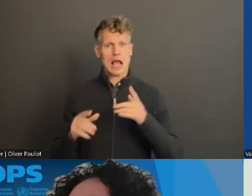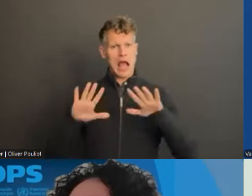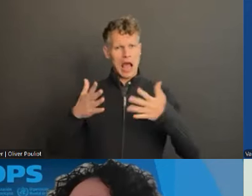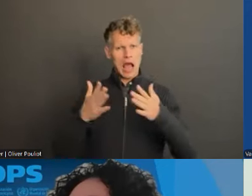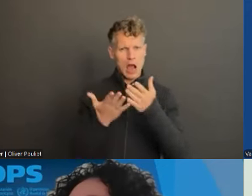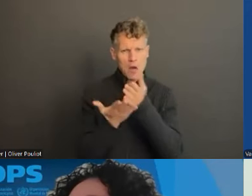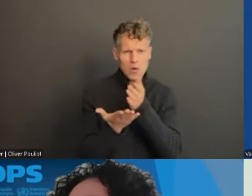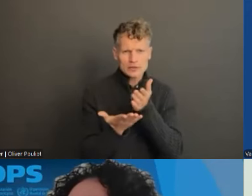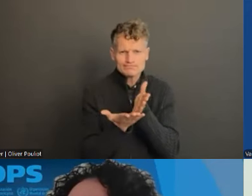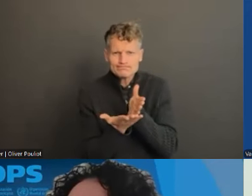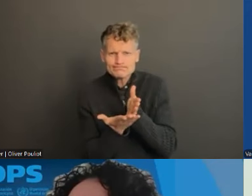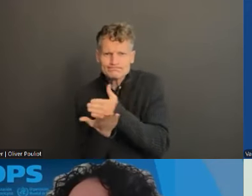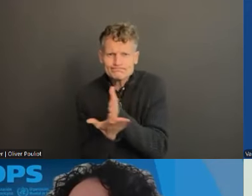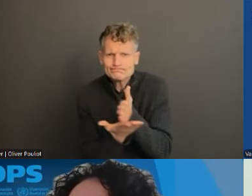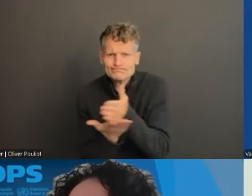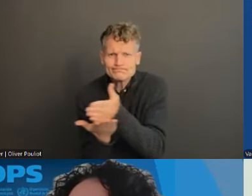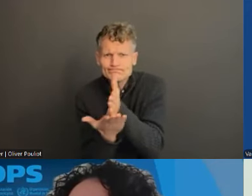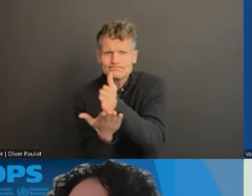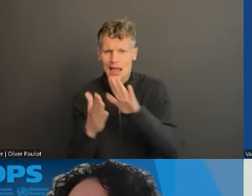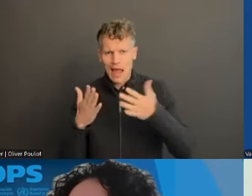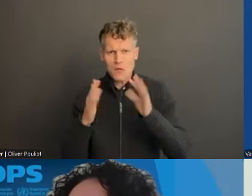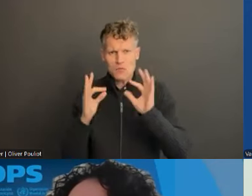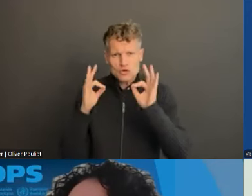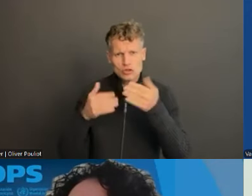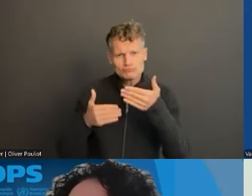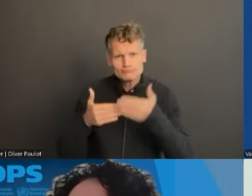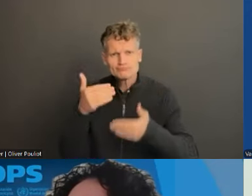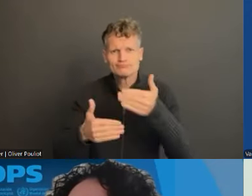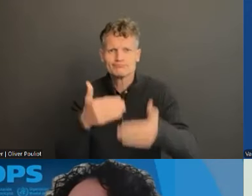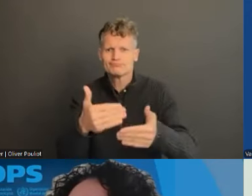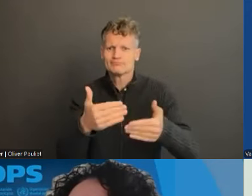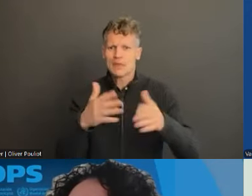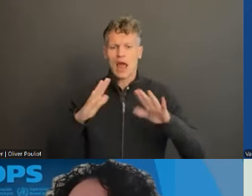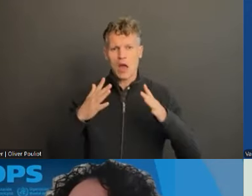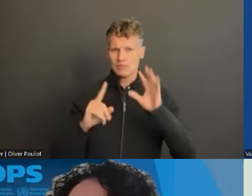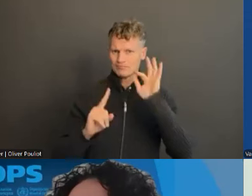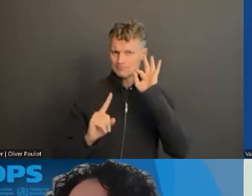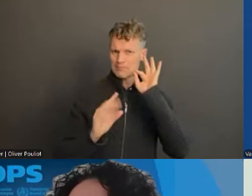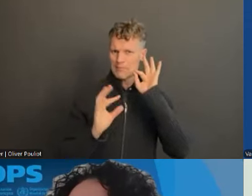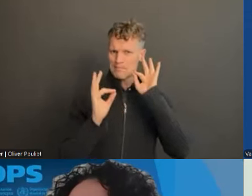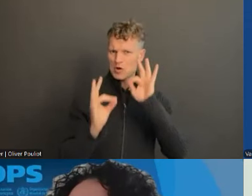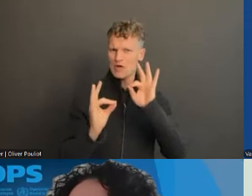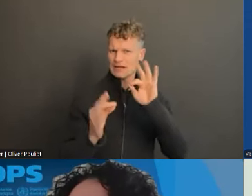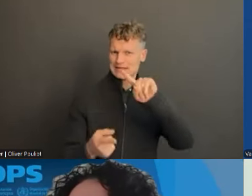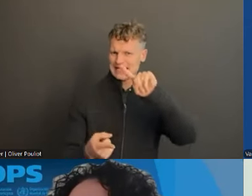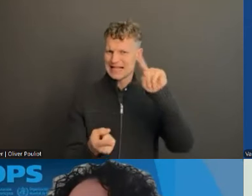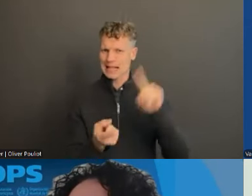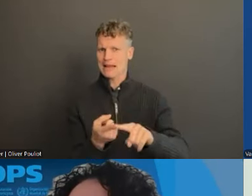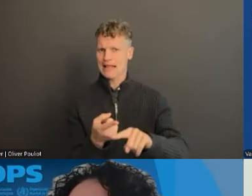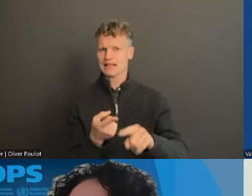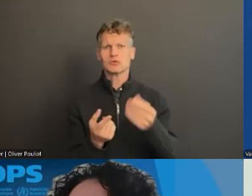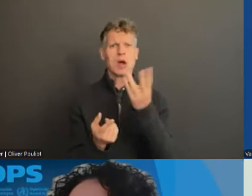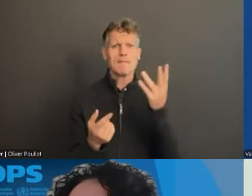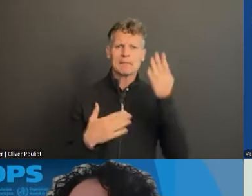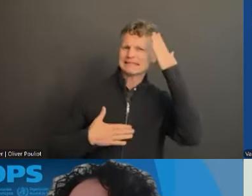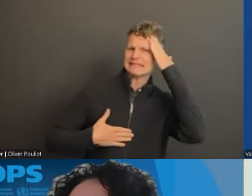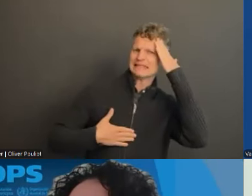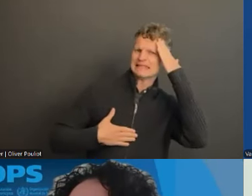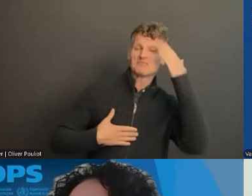countries. And in some cases, and I will use the example of Brazil, in which